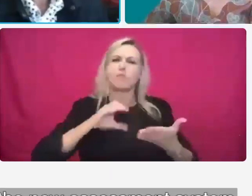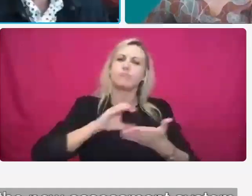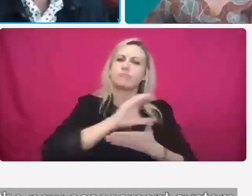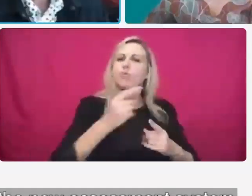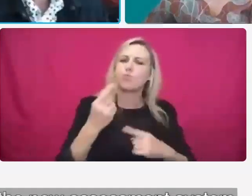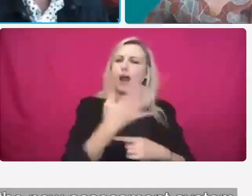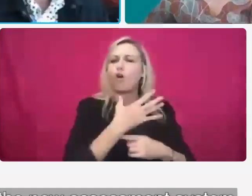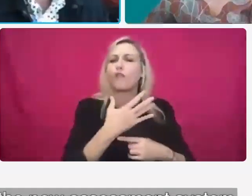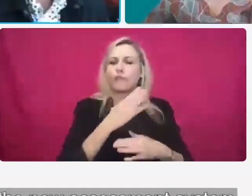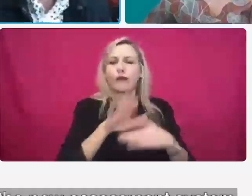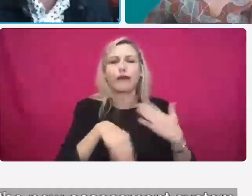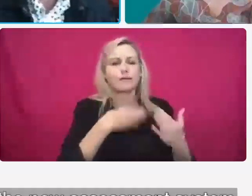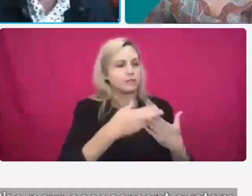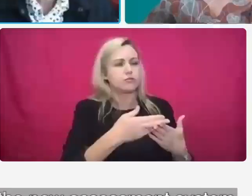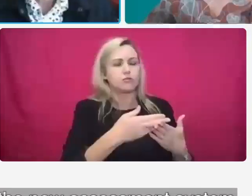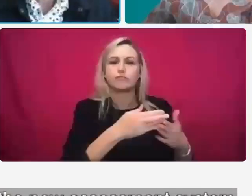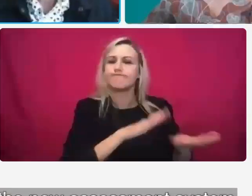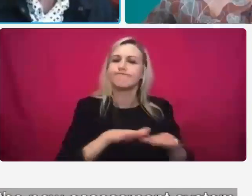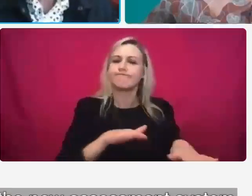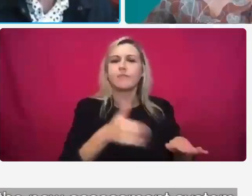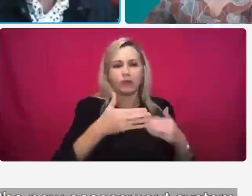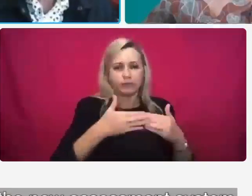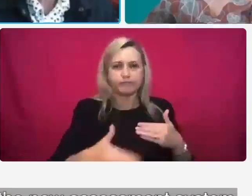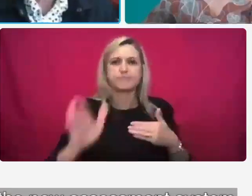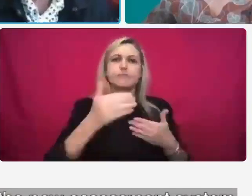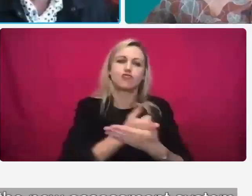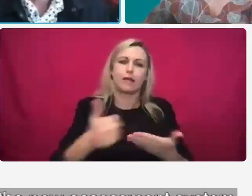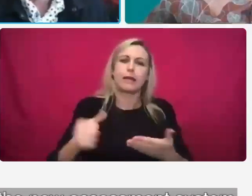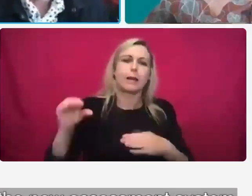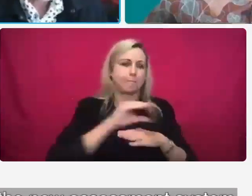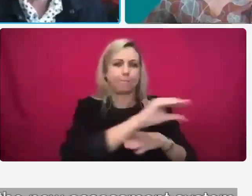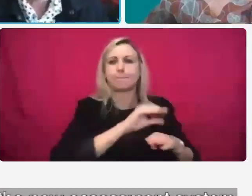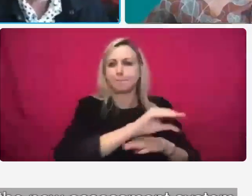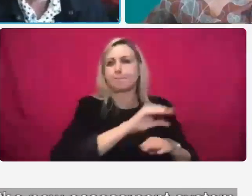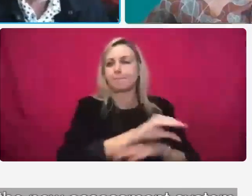ACAT process or